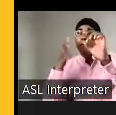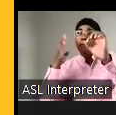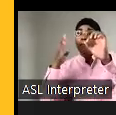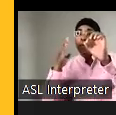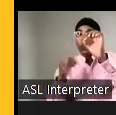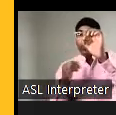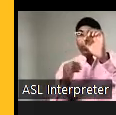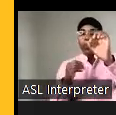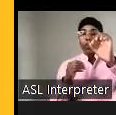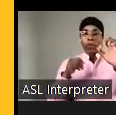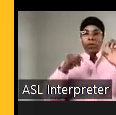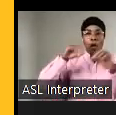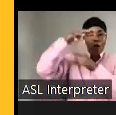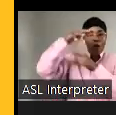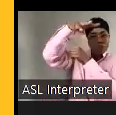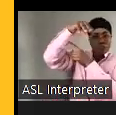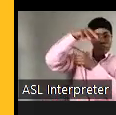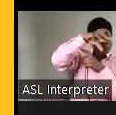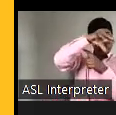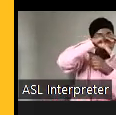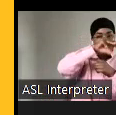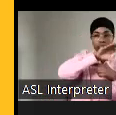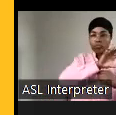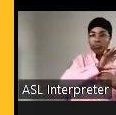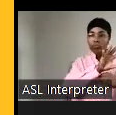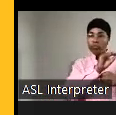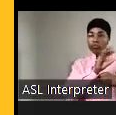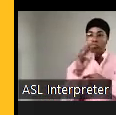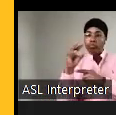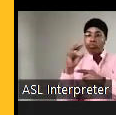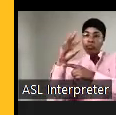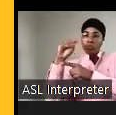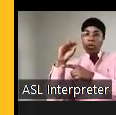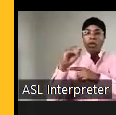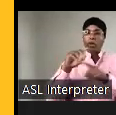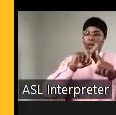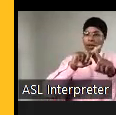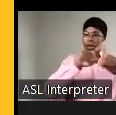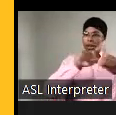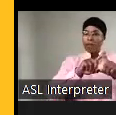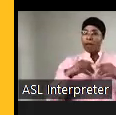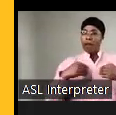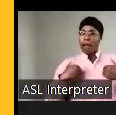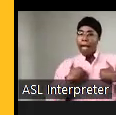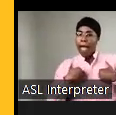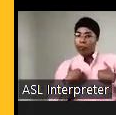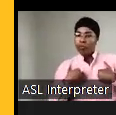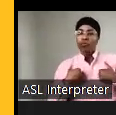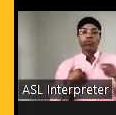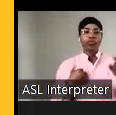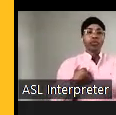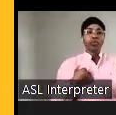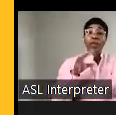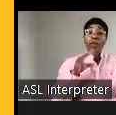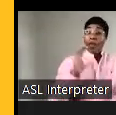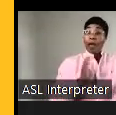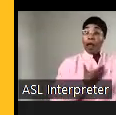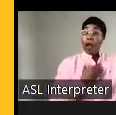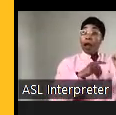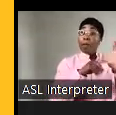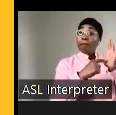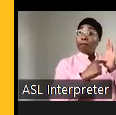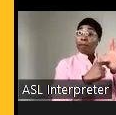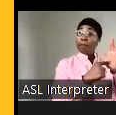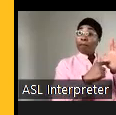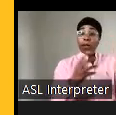capture recapture study that we are just finishing up. And one of the things that we found as our top model in there is that